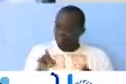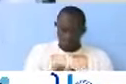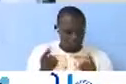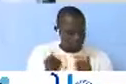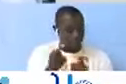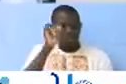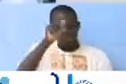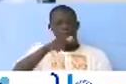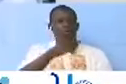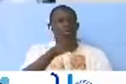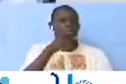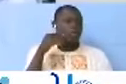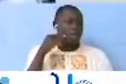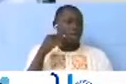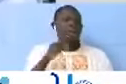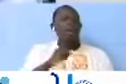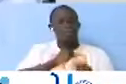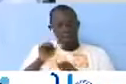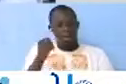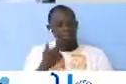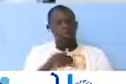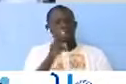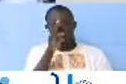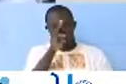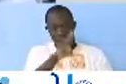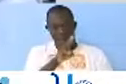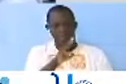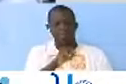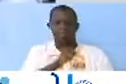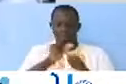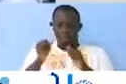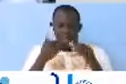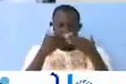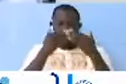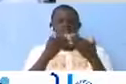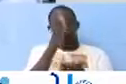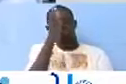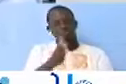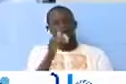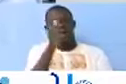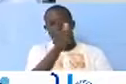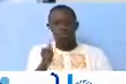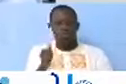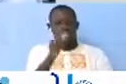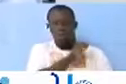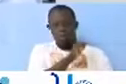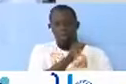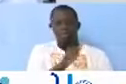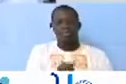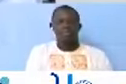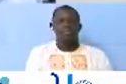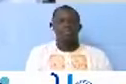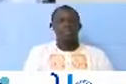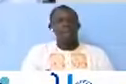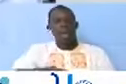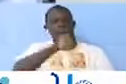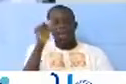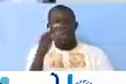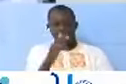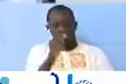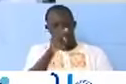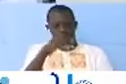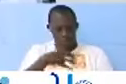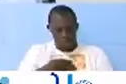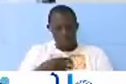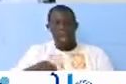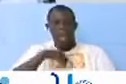mother through the same thing. So na try. So let us try. Matunya ko nyoe. And tell each other the truth. Ani msi mele ni lepa ai sebadi. And if you also want to